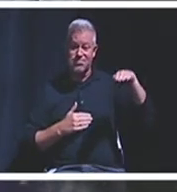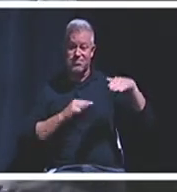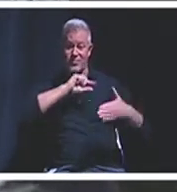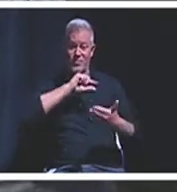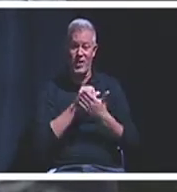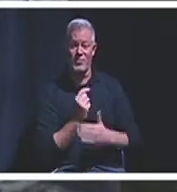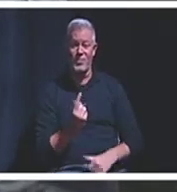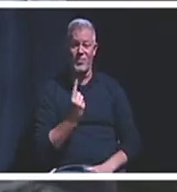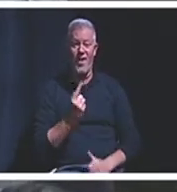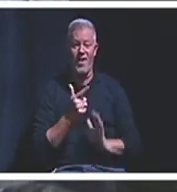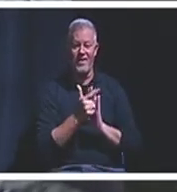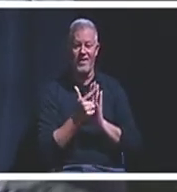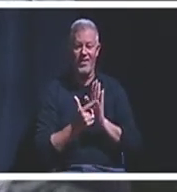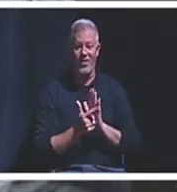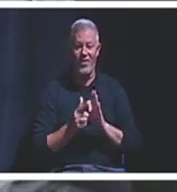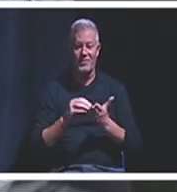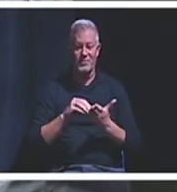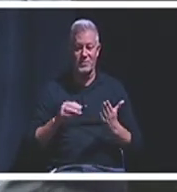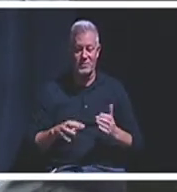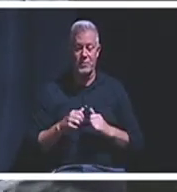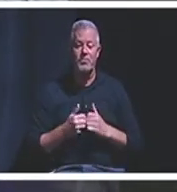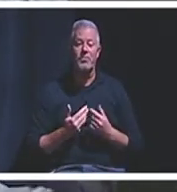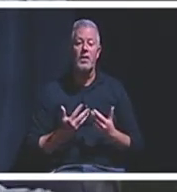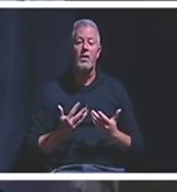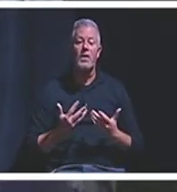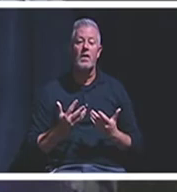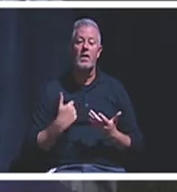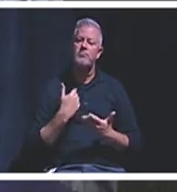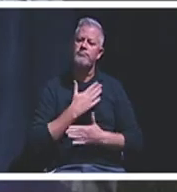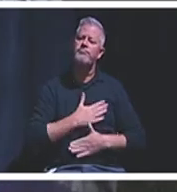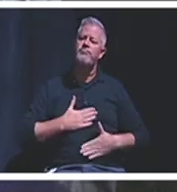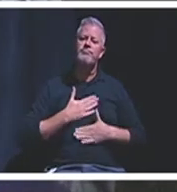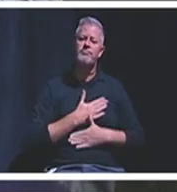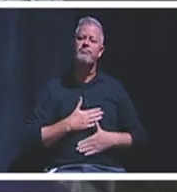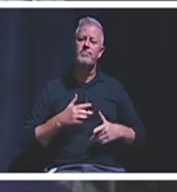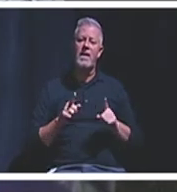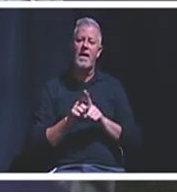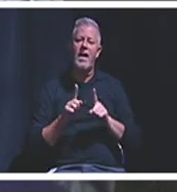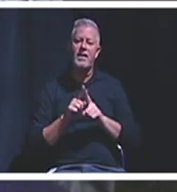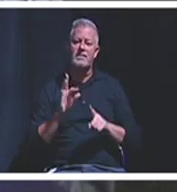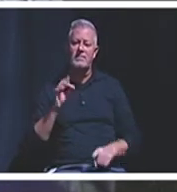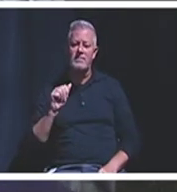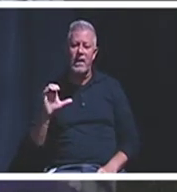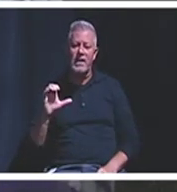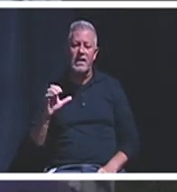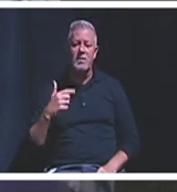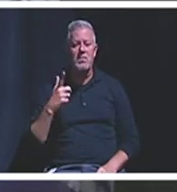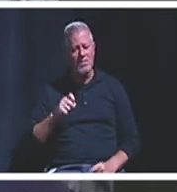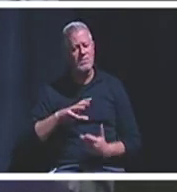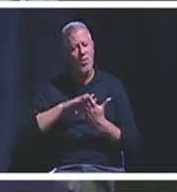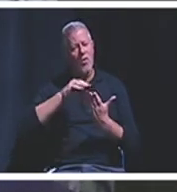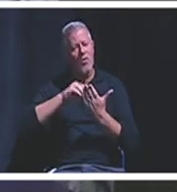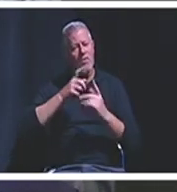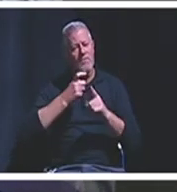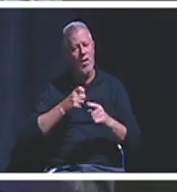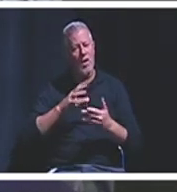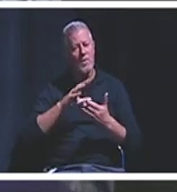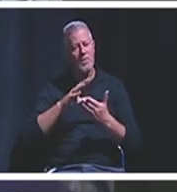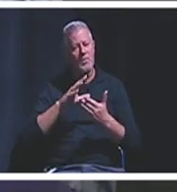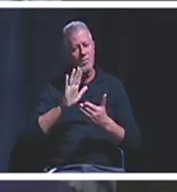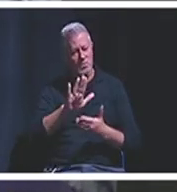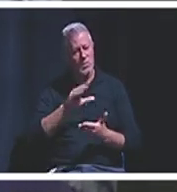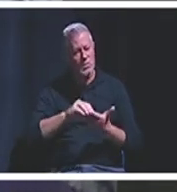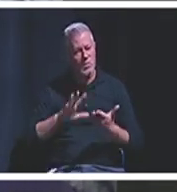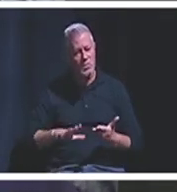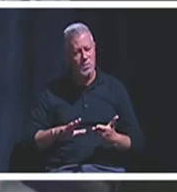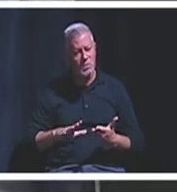As one of the greatest pleasures that a faculty member has is to learn from one's students. As someone new